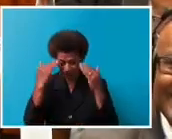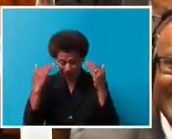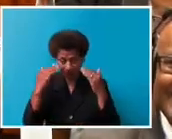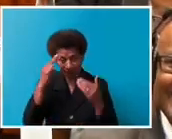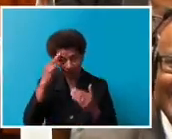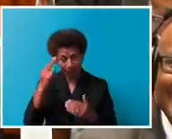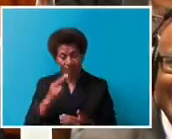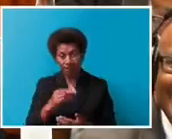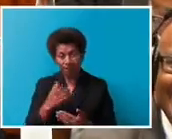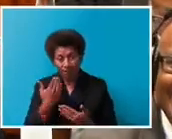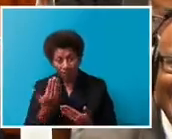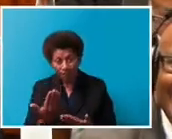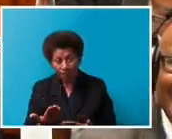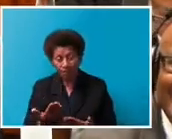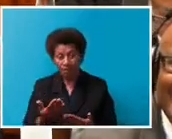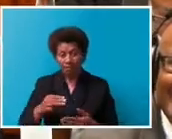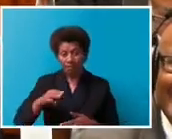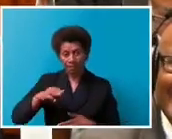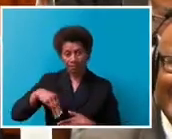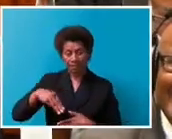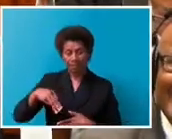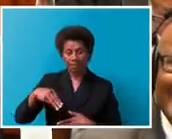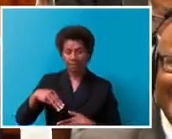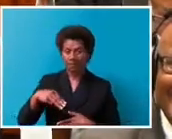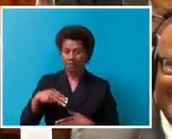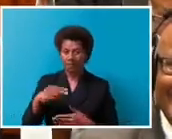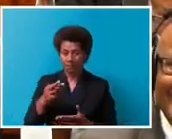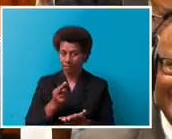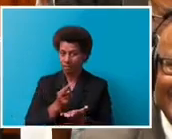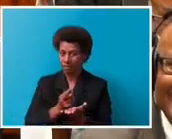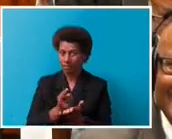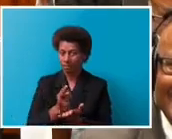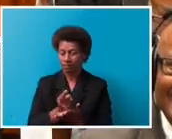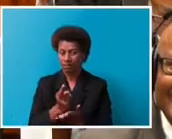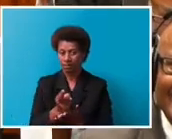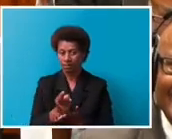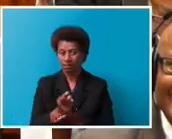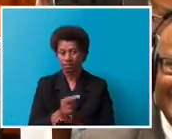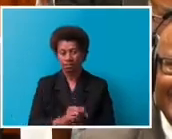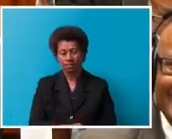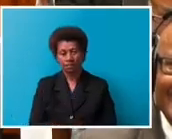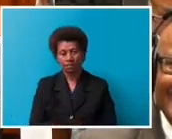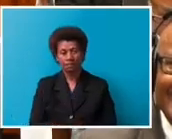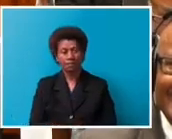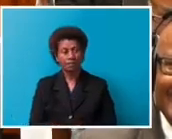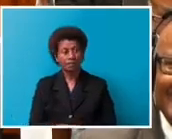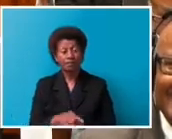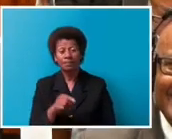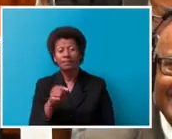that honorable members ought to be a bit honest when they come.